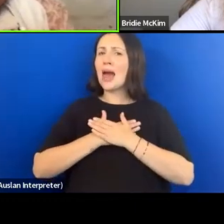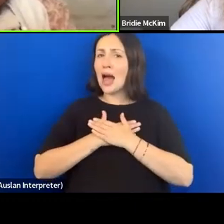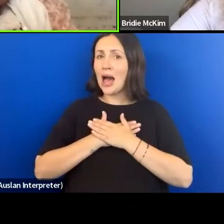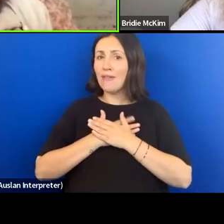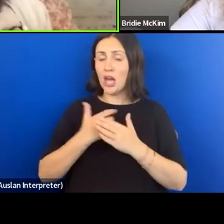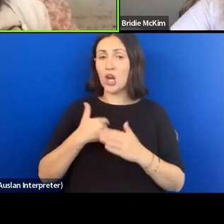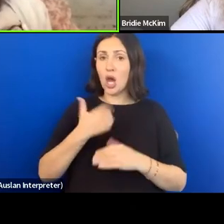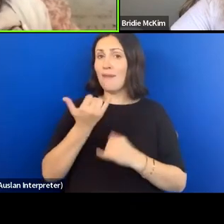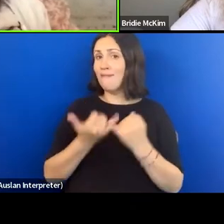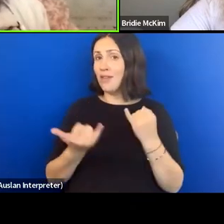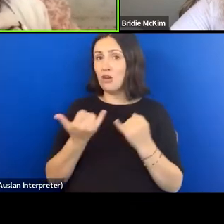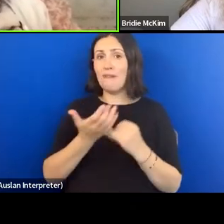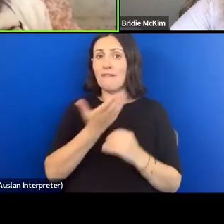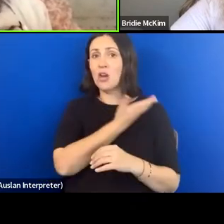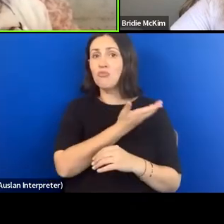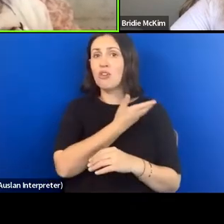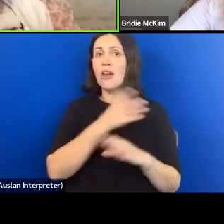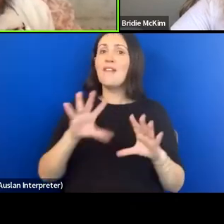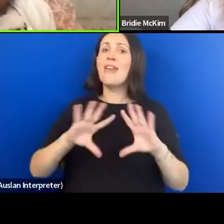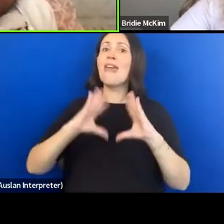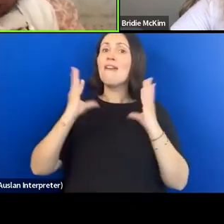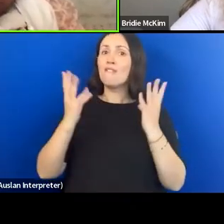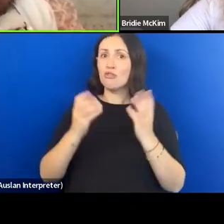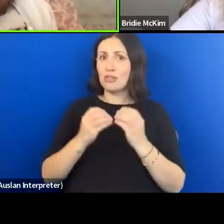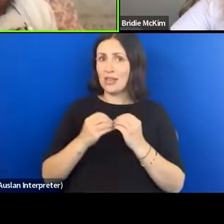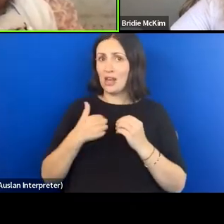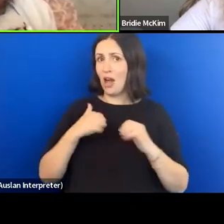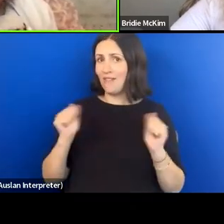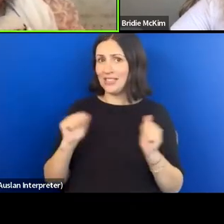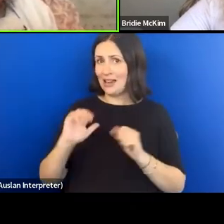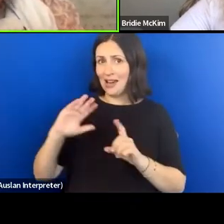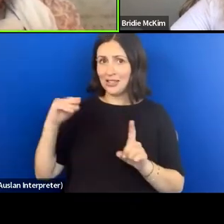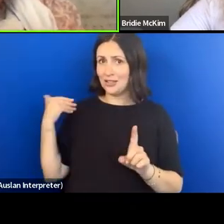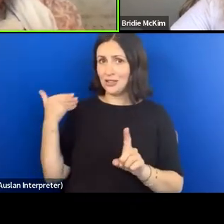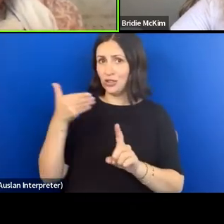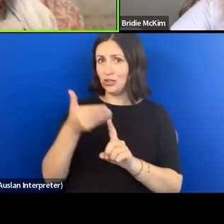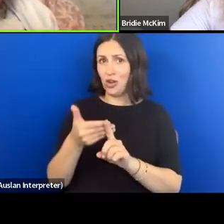the things that I've done in the,